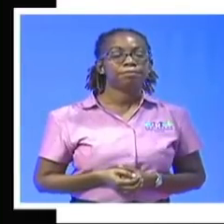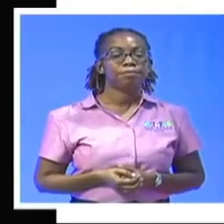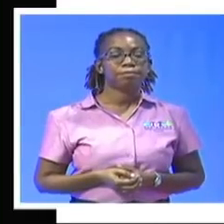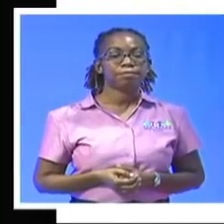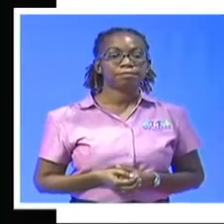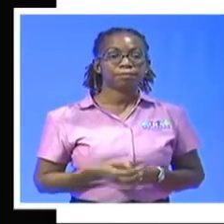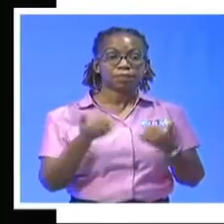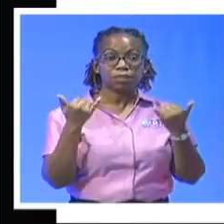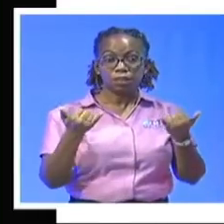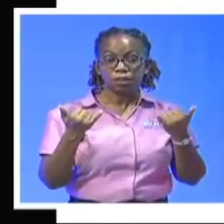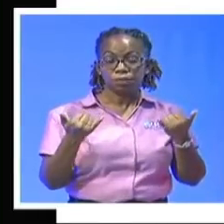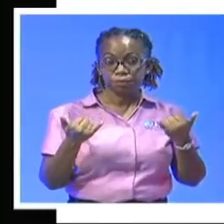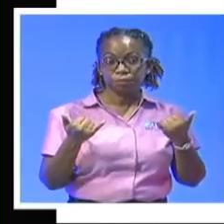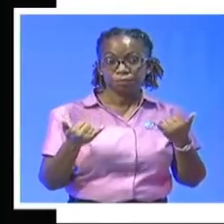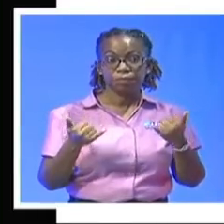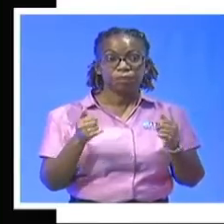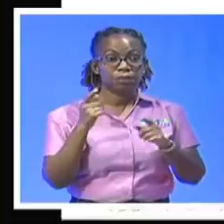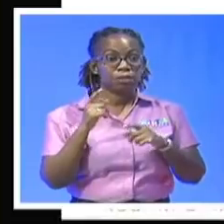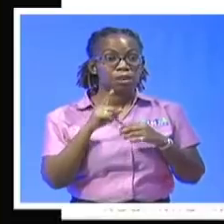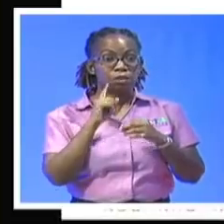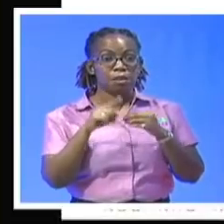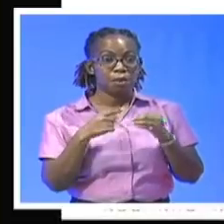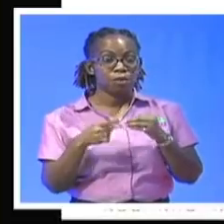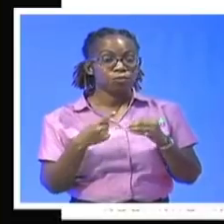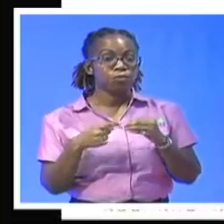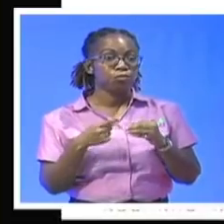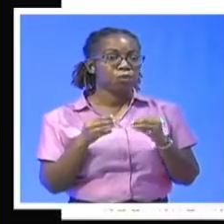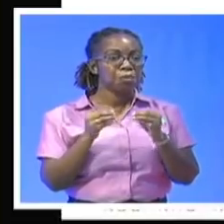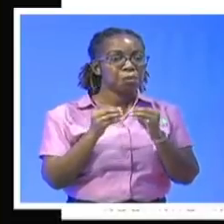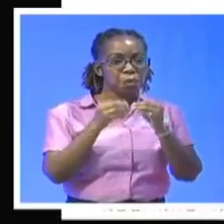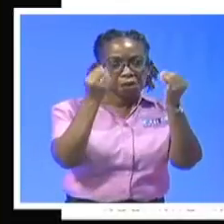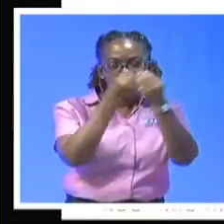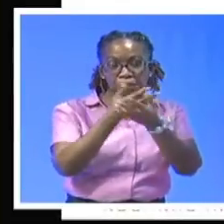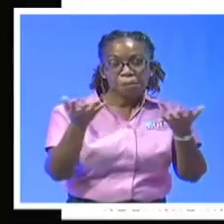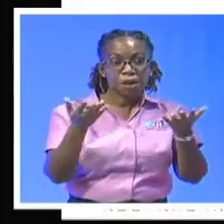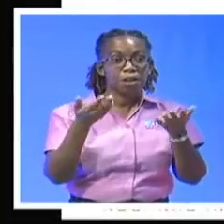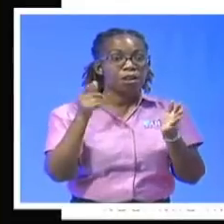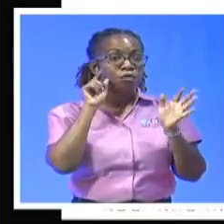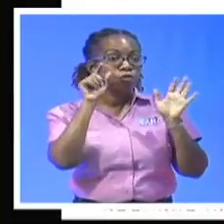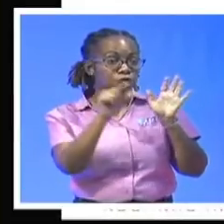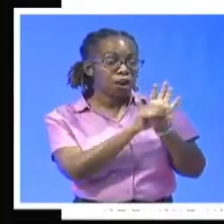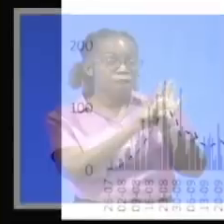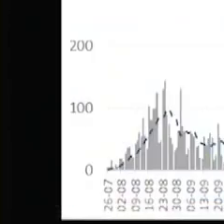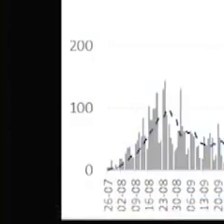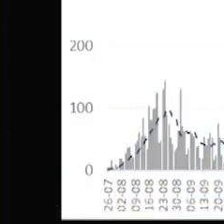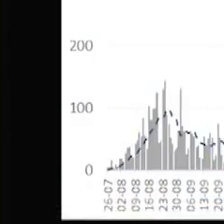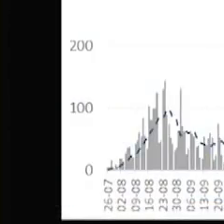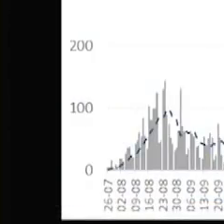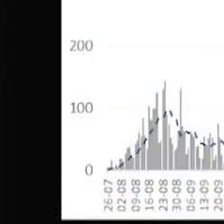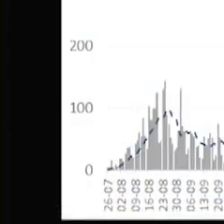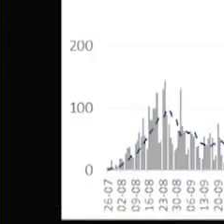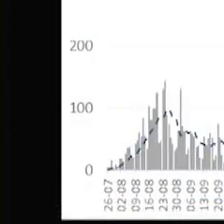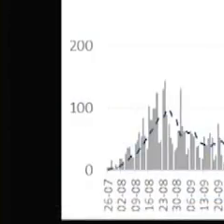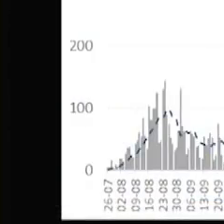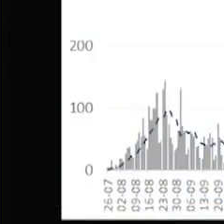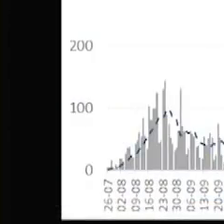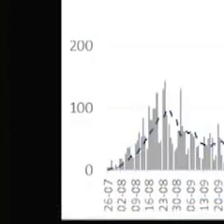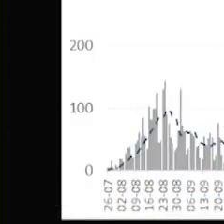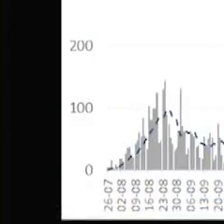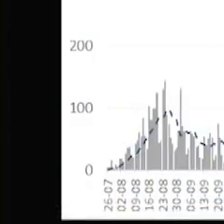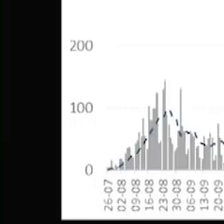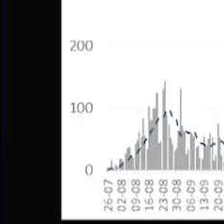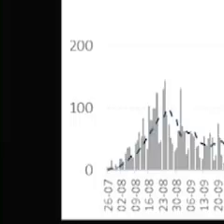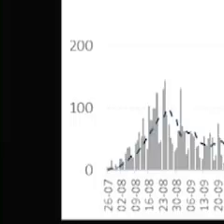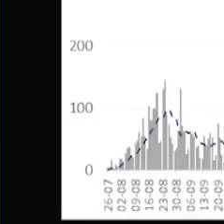into the epidemiologic update. So moving to the next slide, looking at the epidemic curve, we see that those